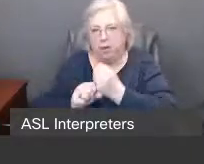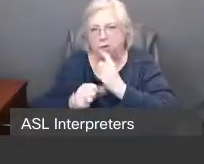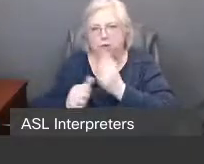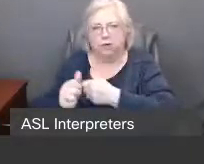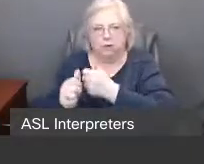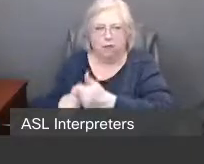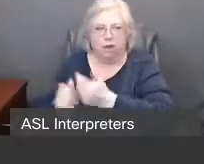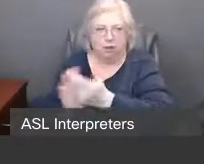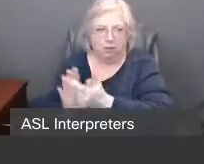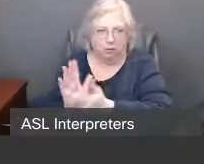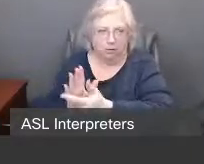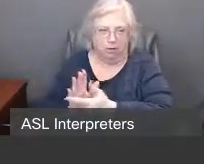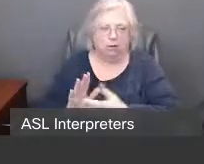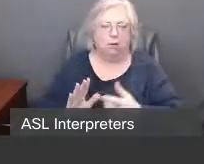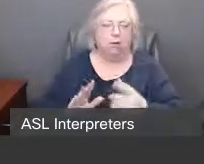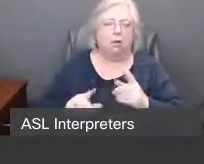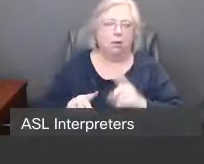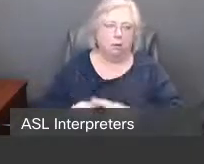But